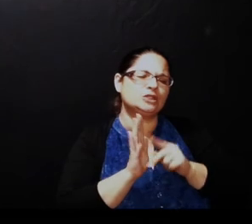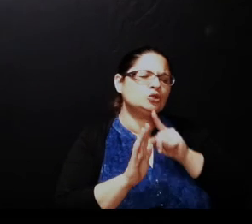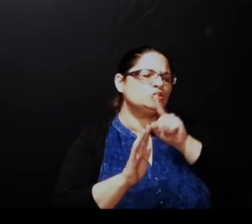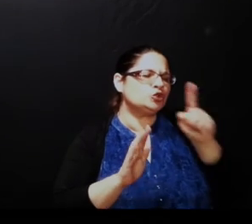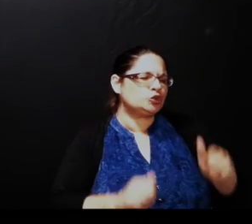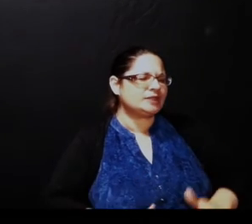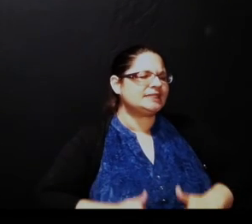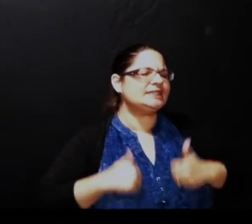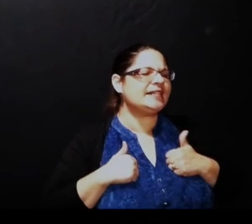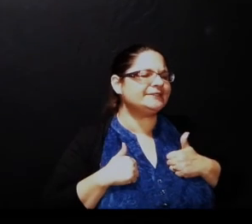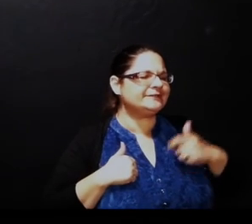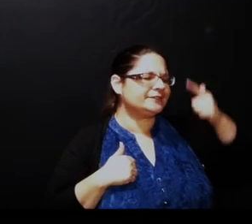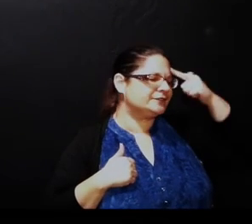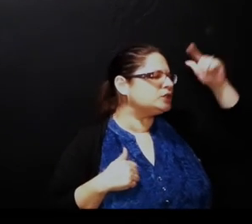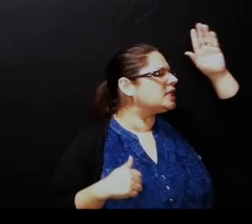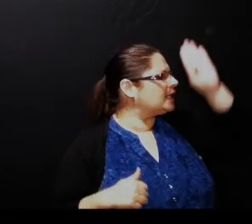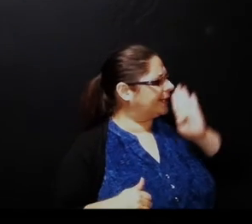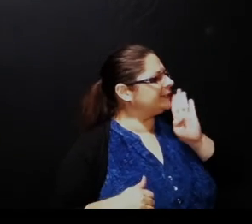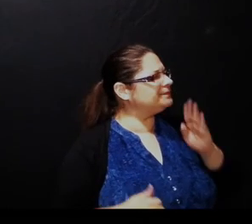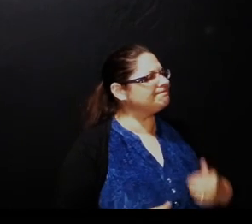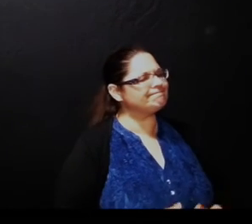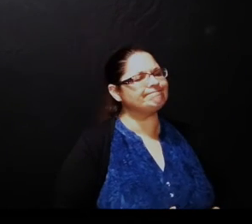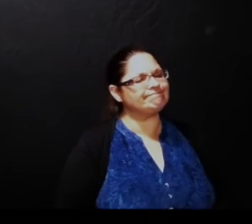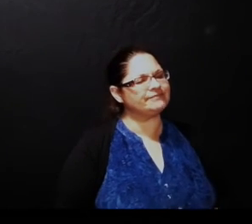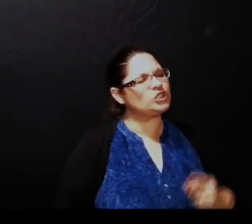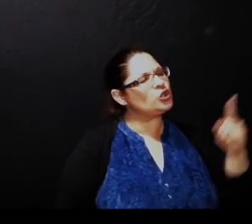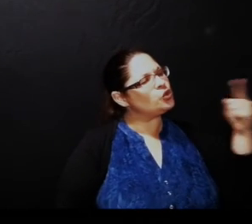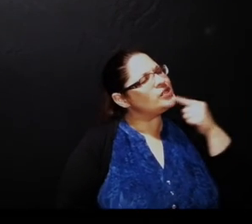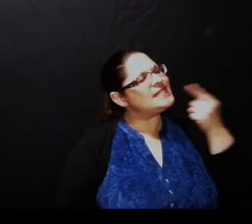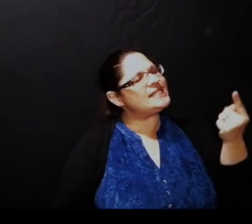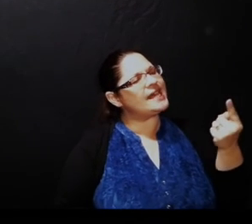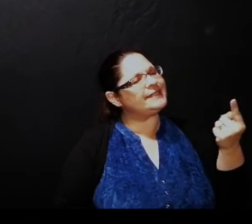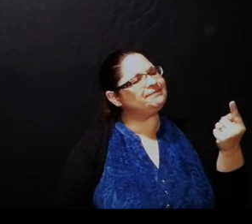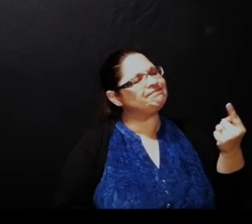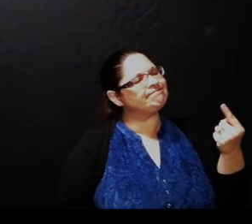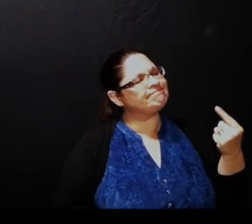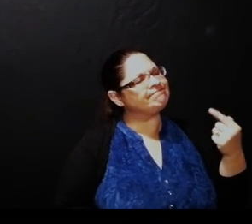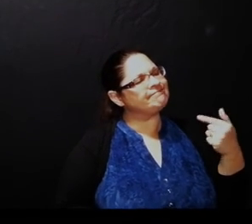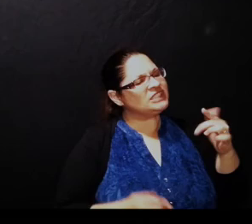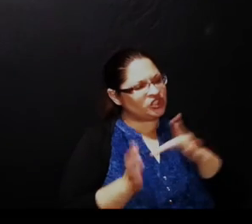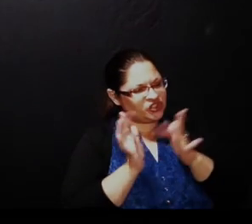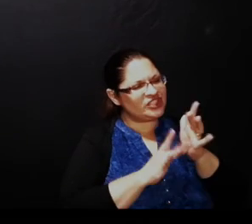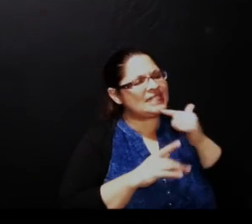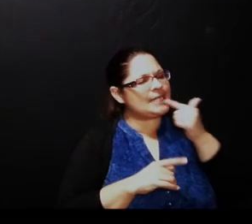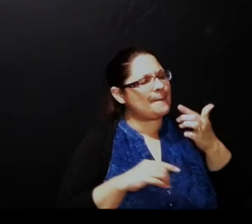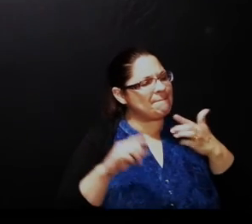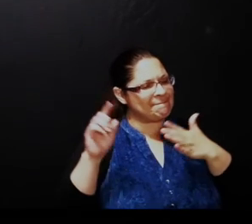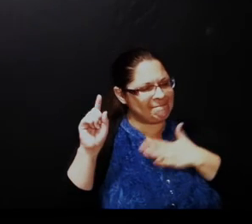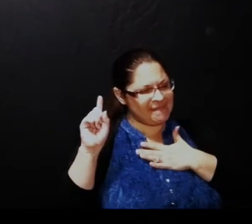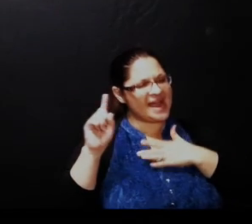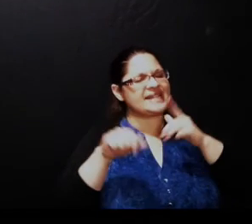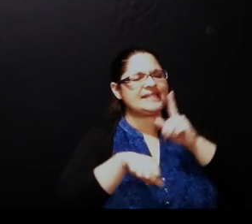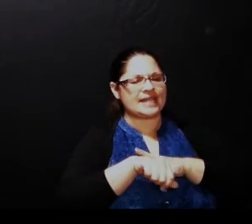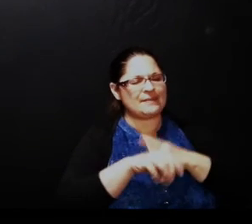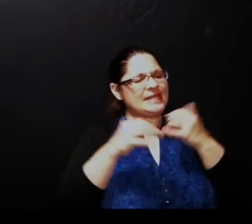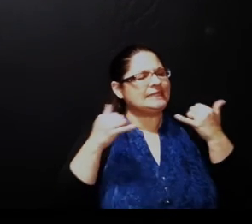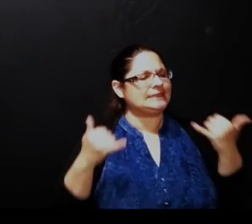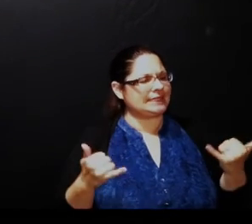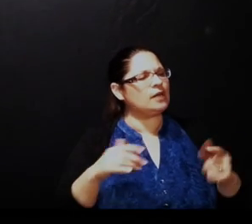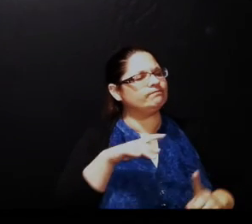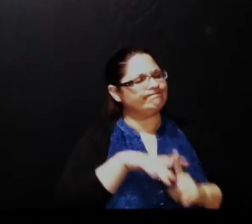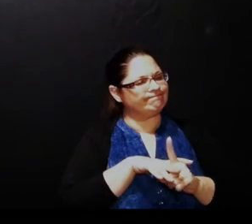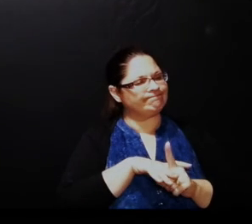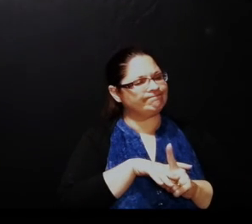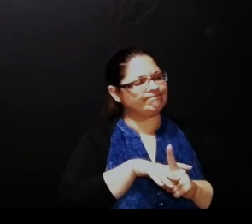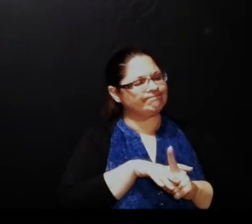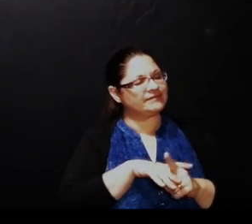You said, my hour has come. Well, today here's the hour we worship. And this is the hour that we come and say, Lord, we are